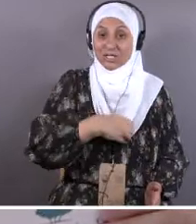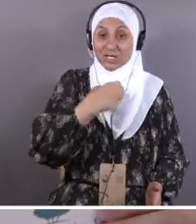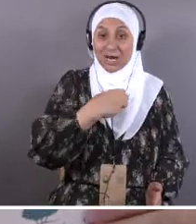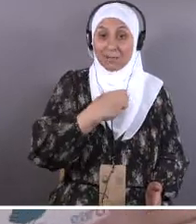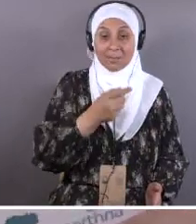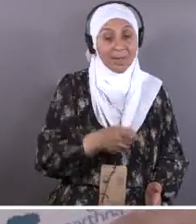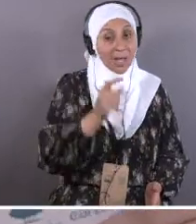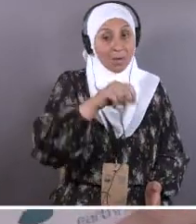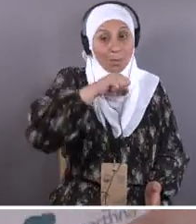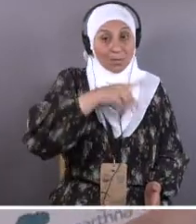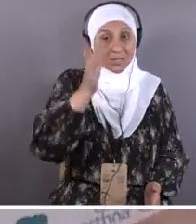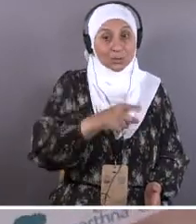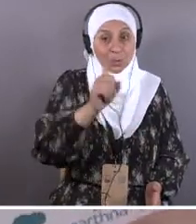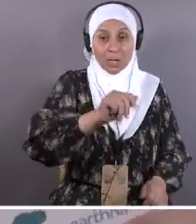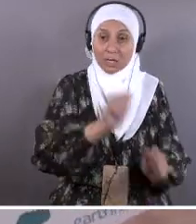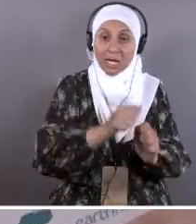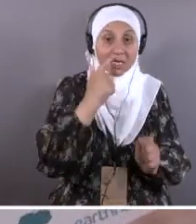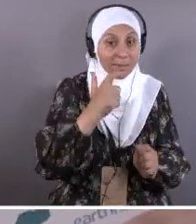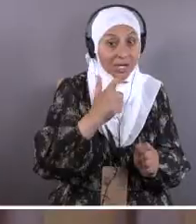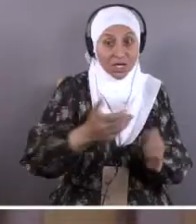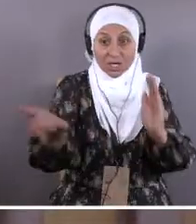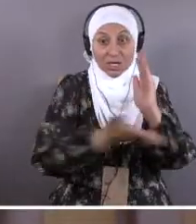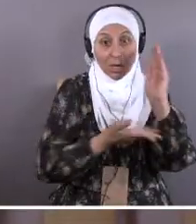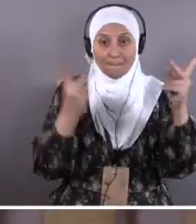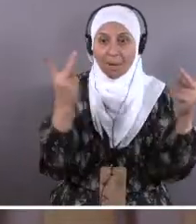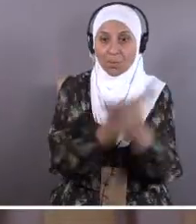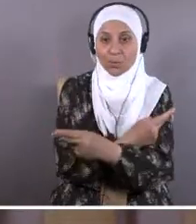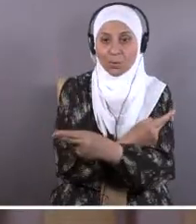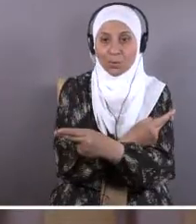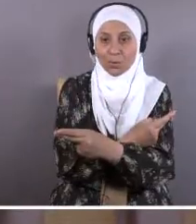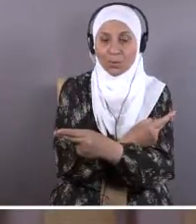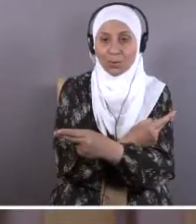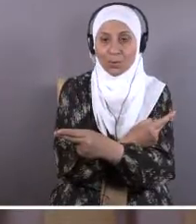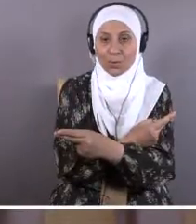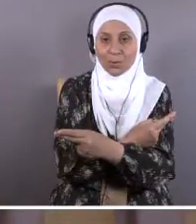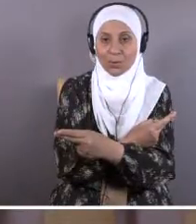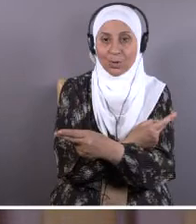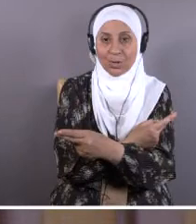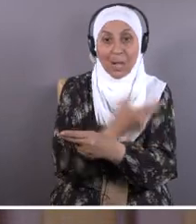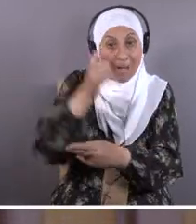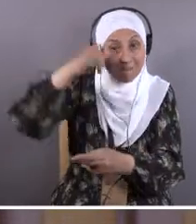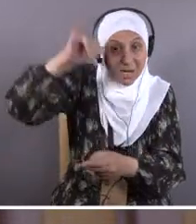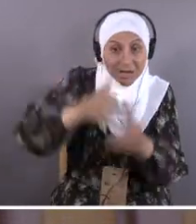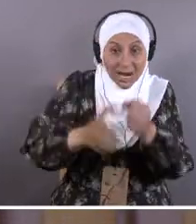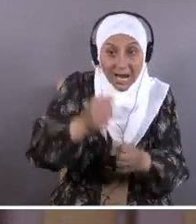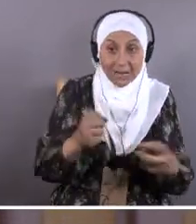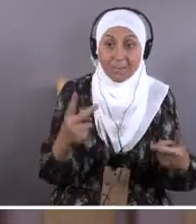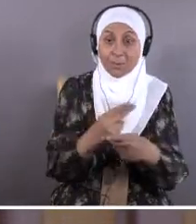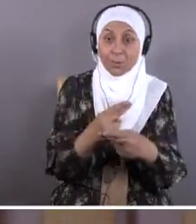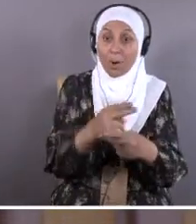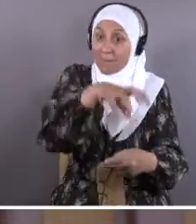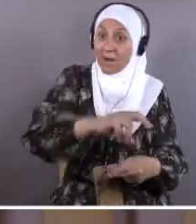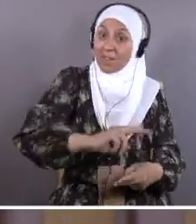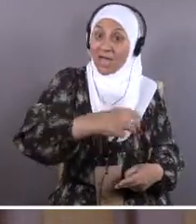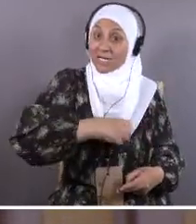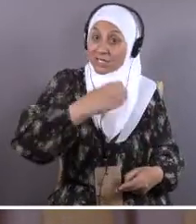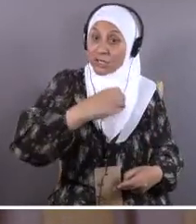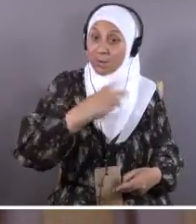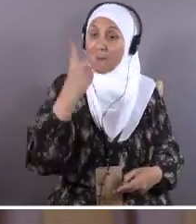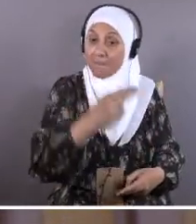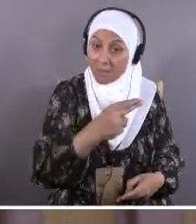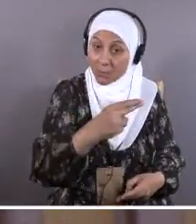he sent Muslims to the Levant area, he said, do not cut trees, do not burn trees. And this does